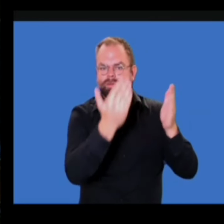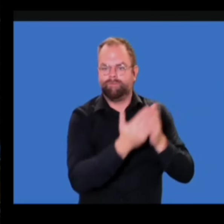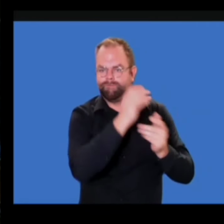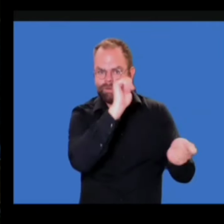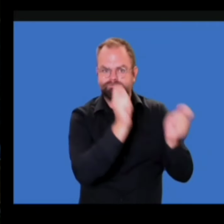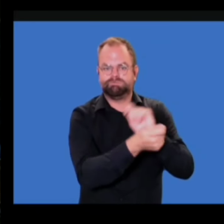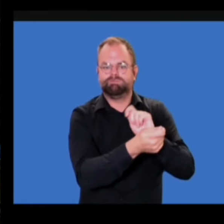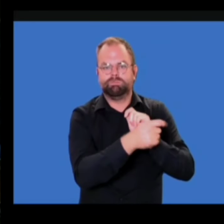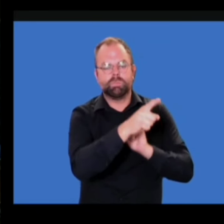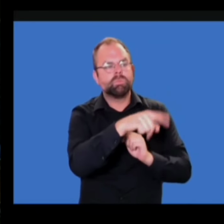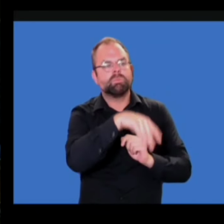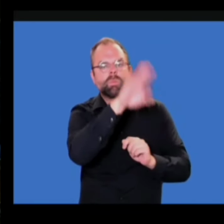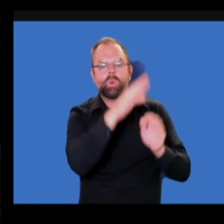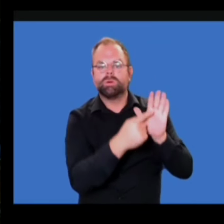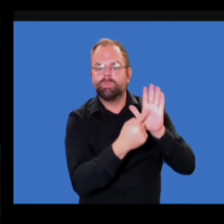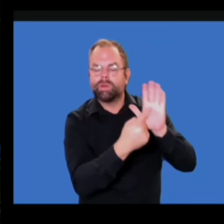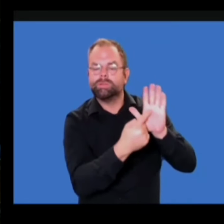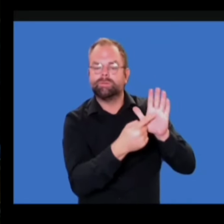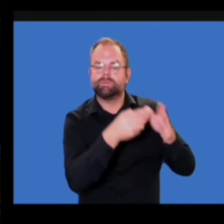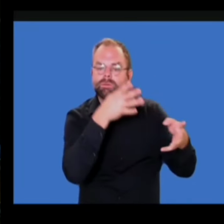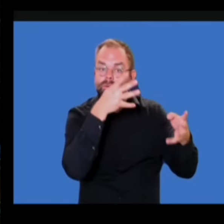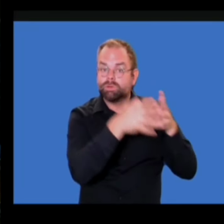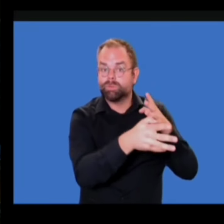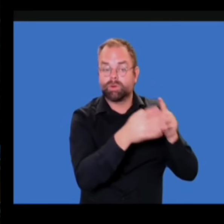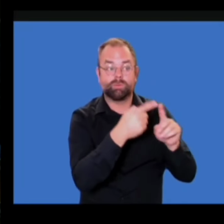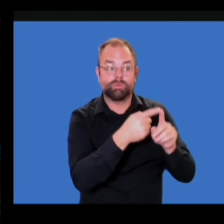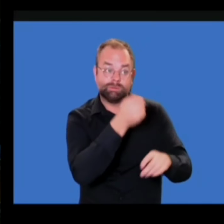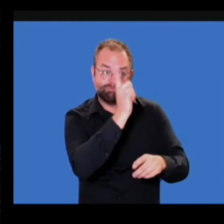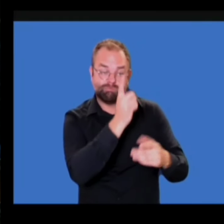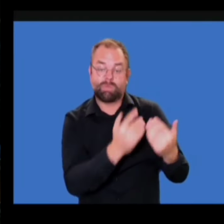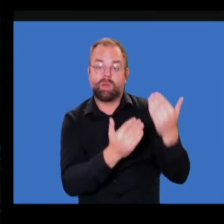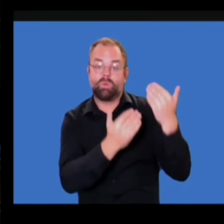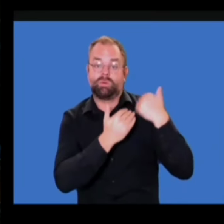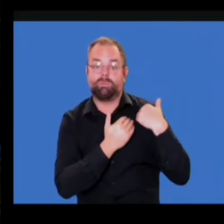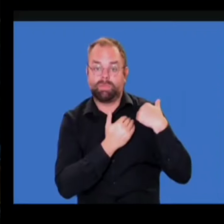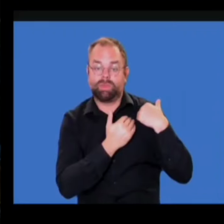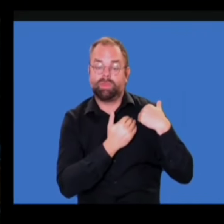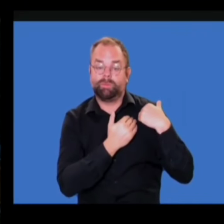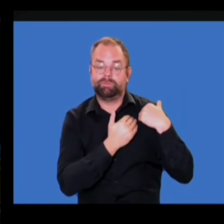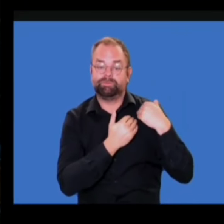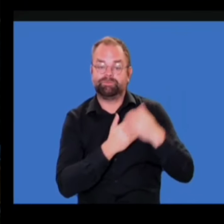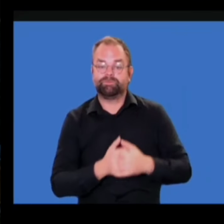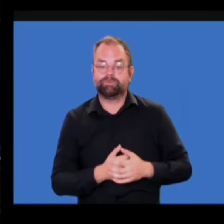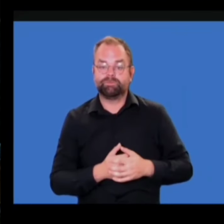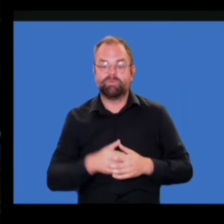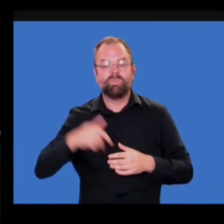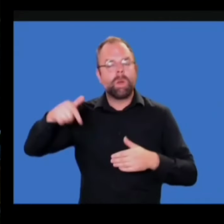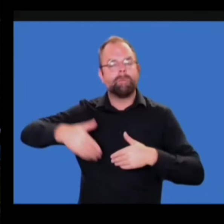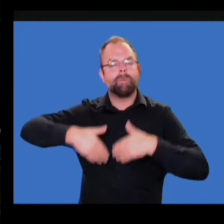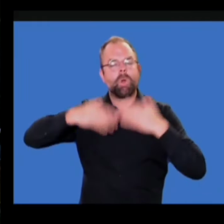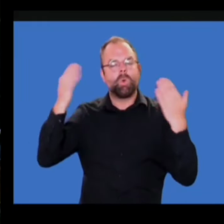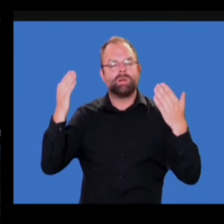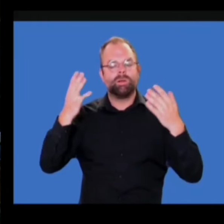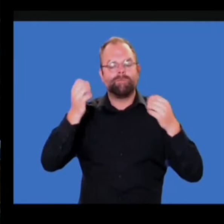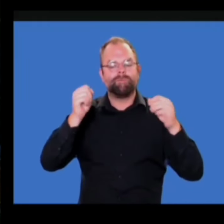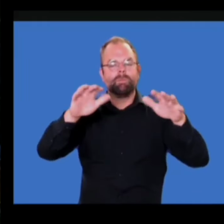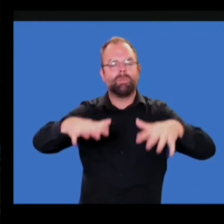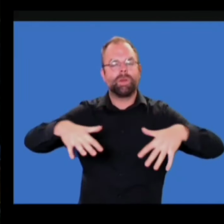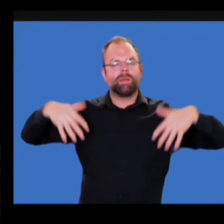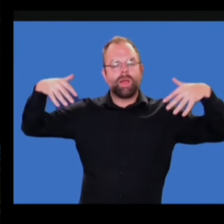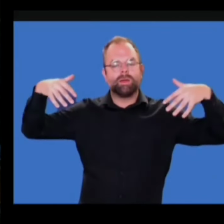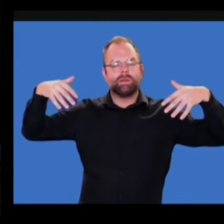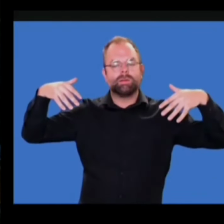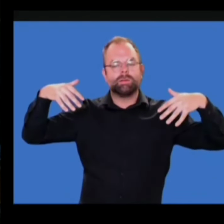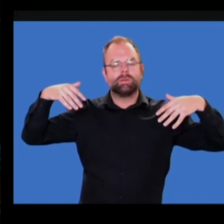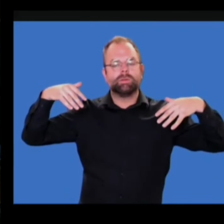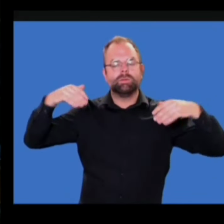I delivered a joint statement on behalf of the group of 7+ countries, and I outlined